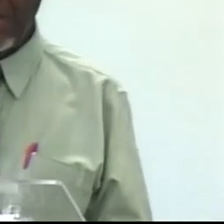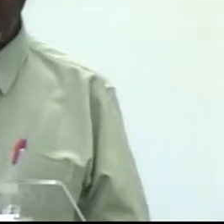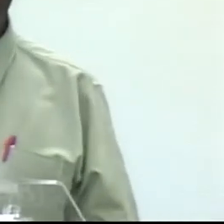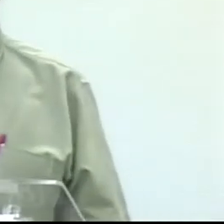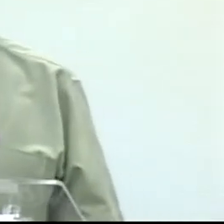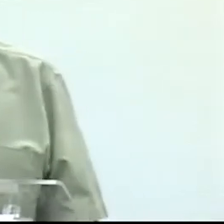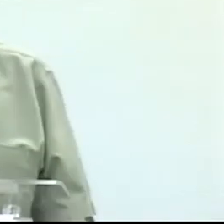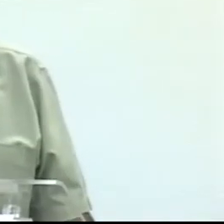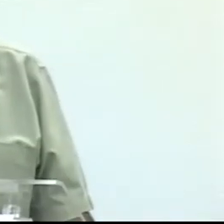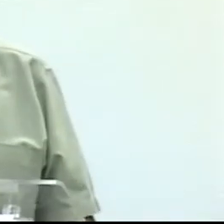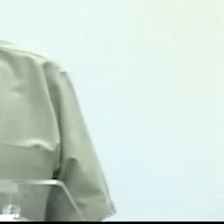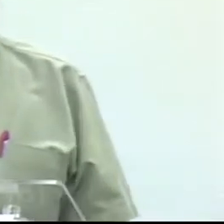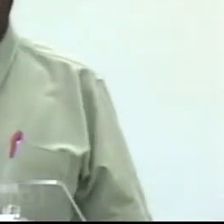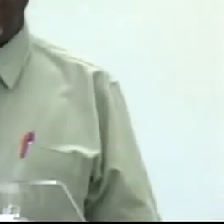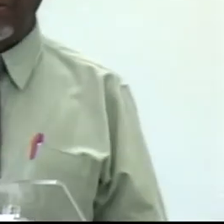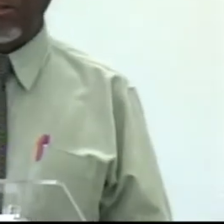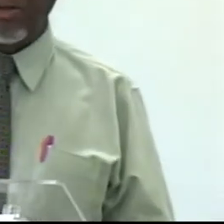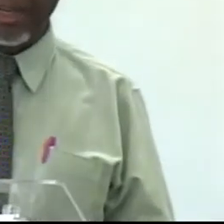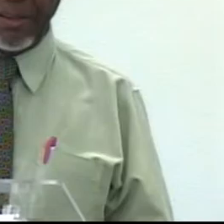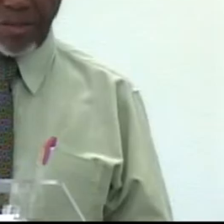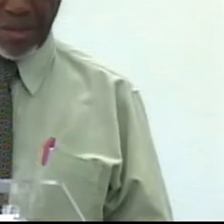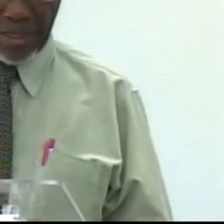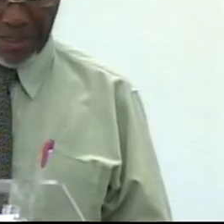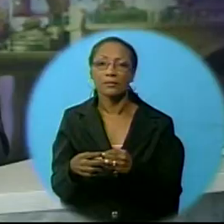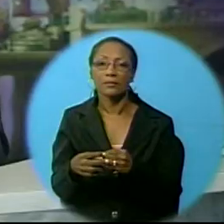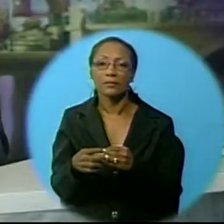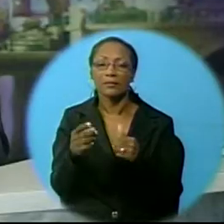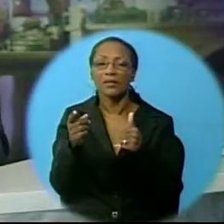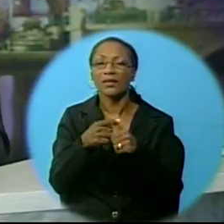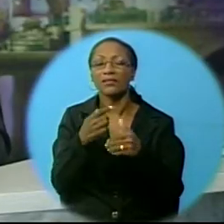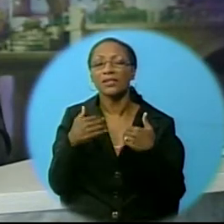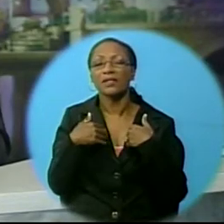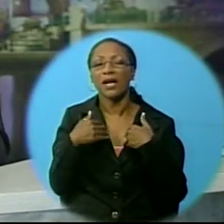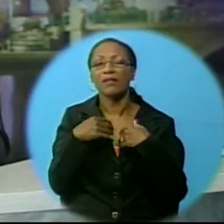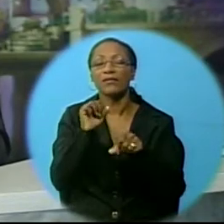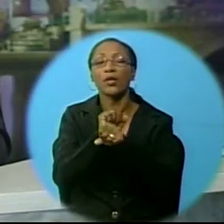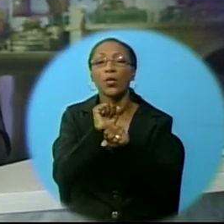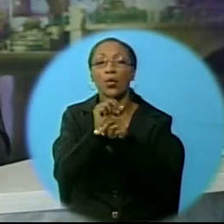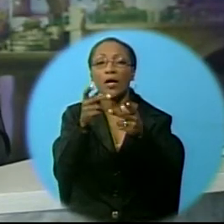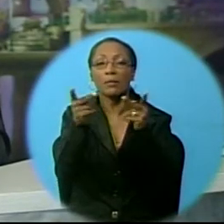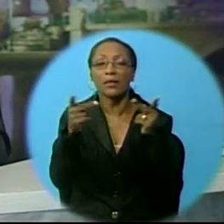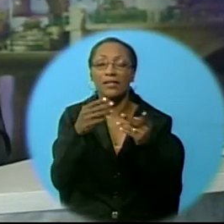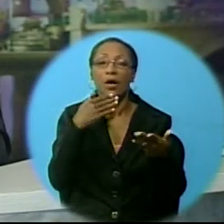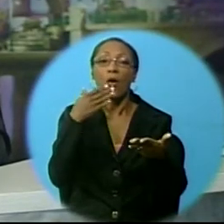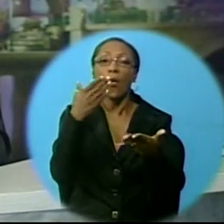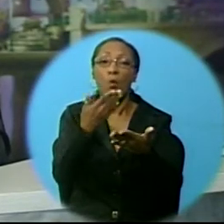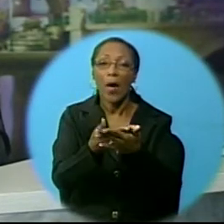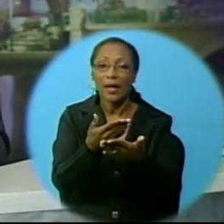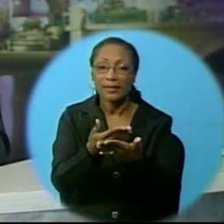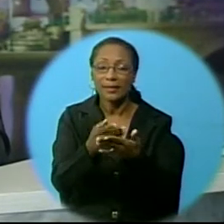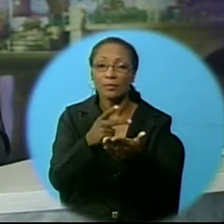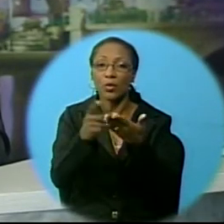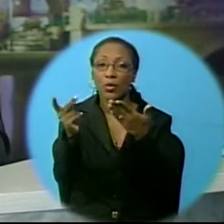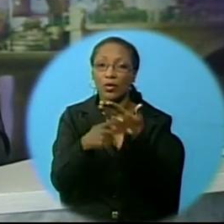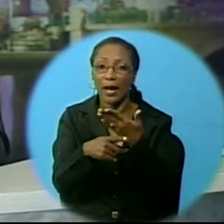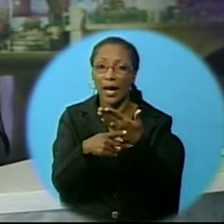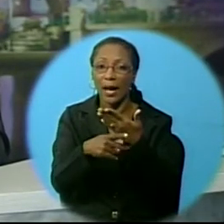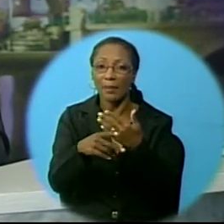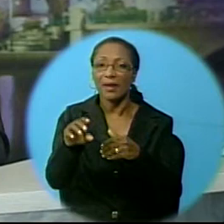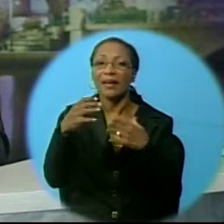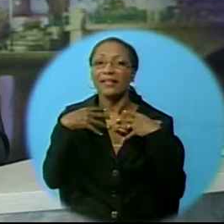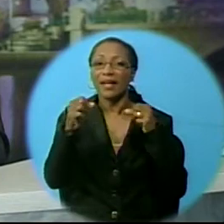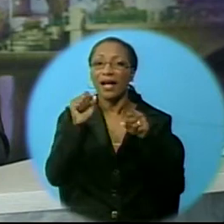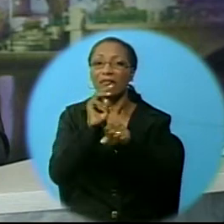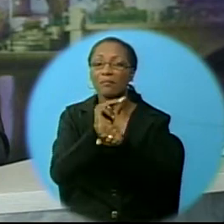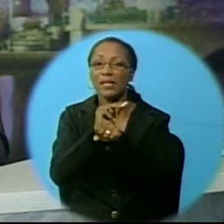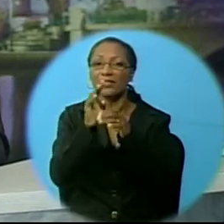experience a renewed vigor in their own lives. In addition to the Workplace Wellness Program, the Health Minister revealed his ministry